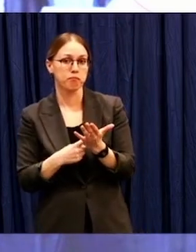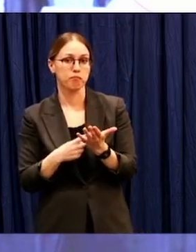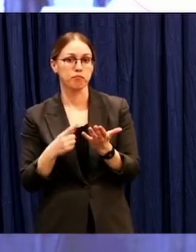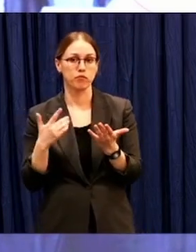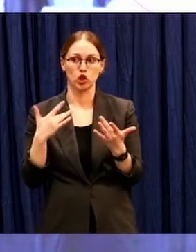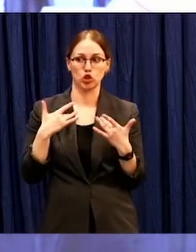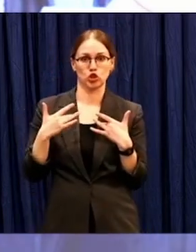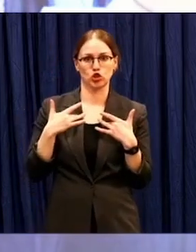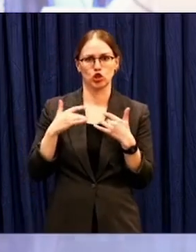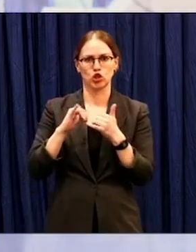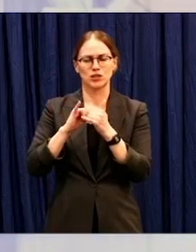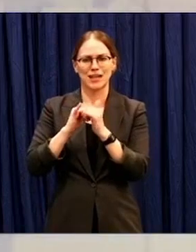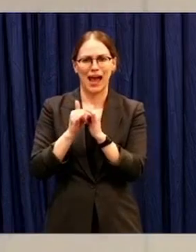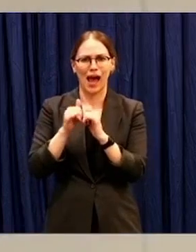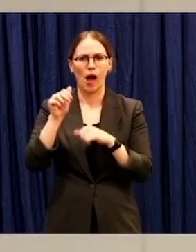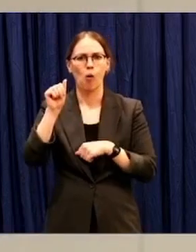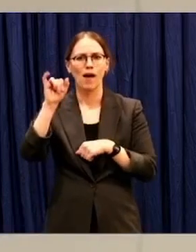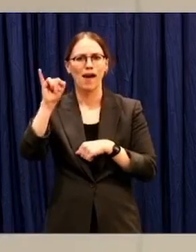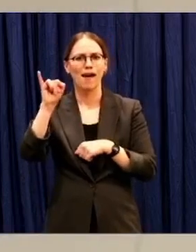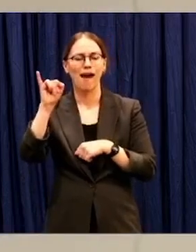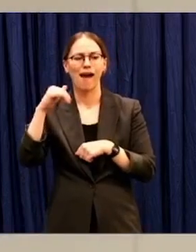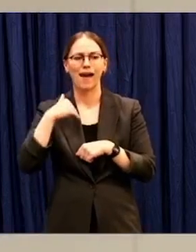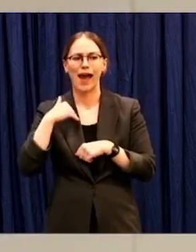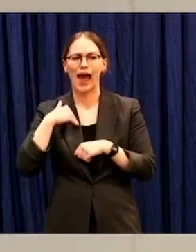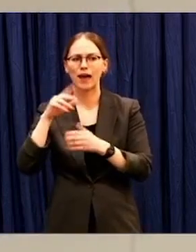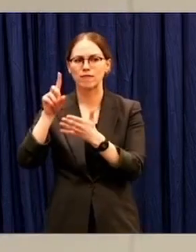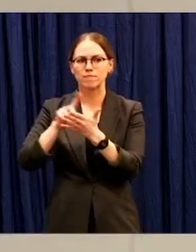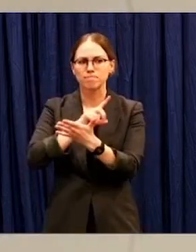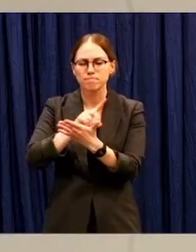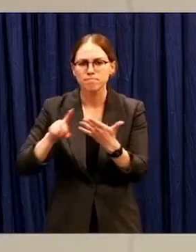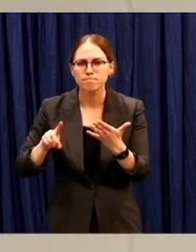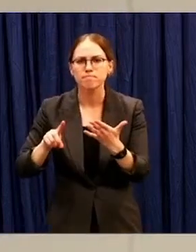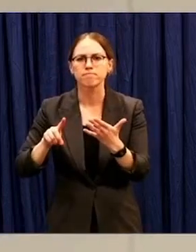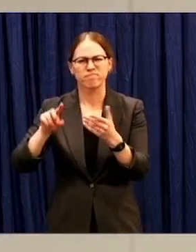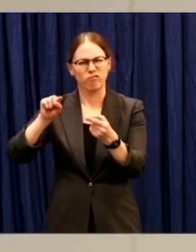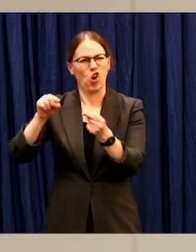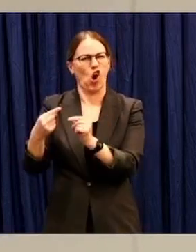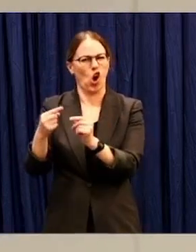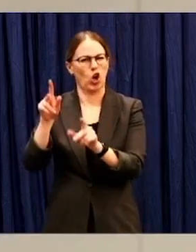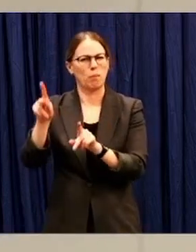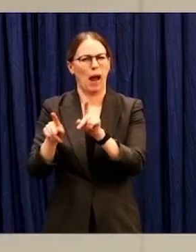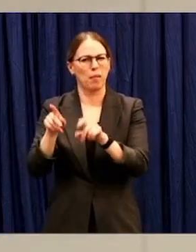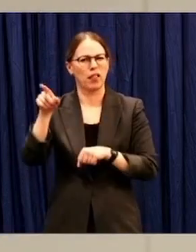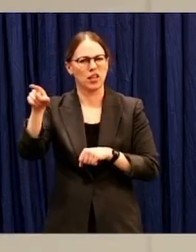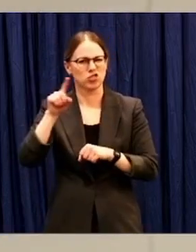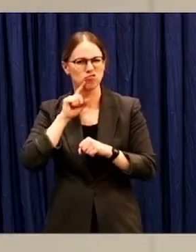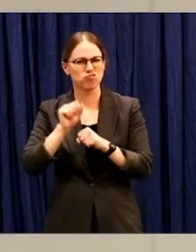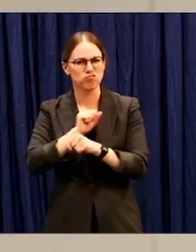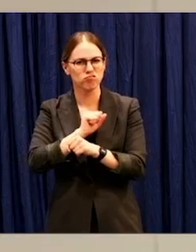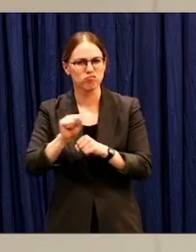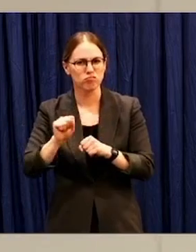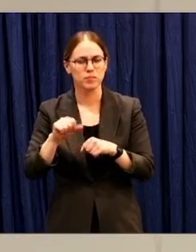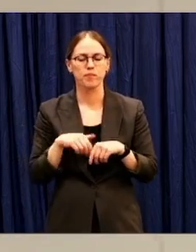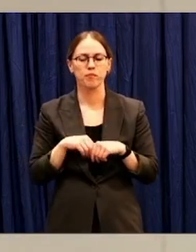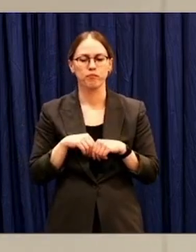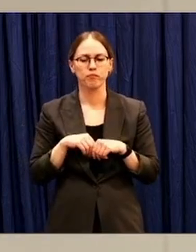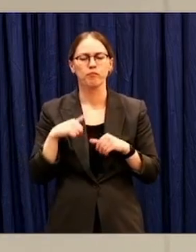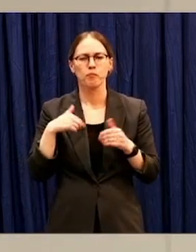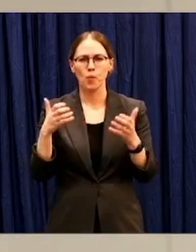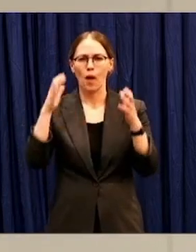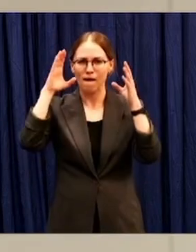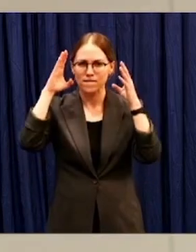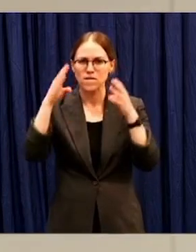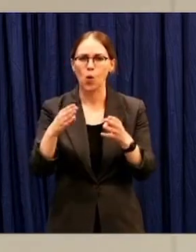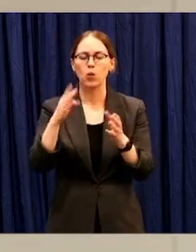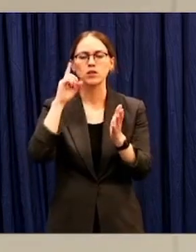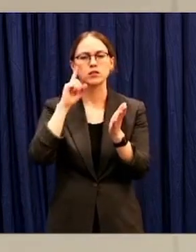are risks for discrimination, privacy violations, and other harms to our population, so that we focus some research